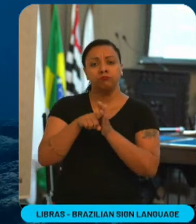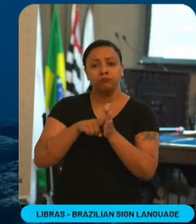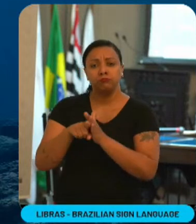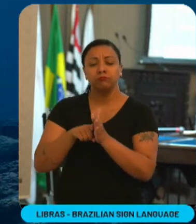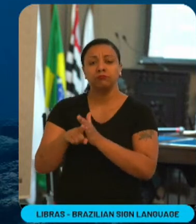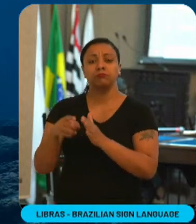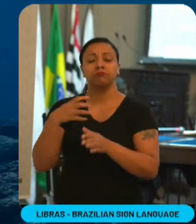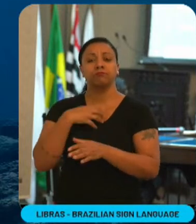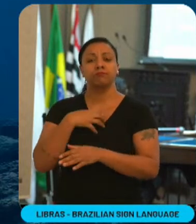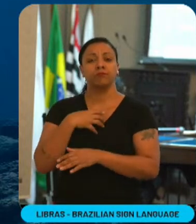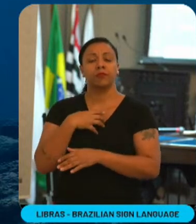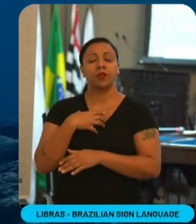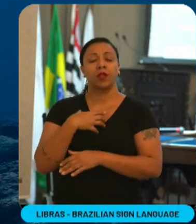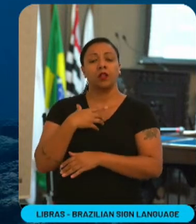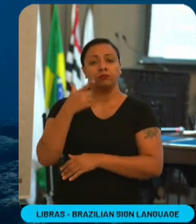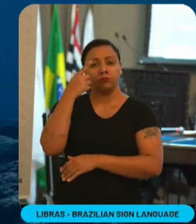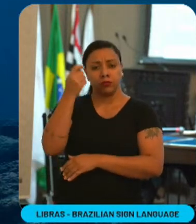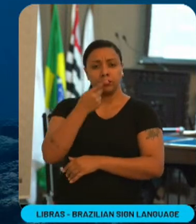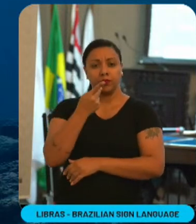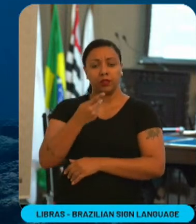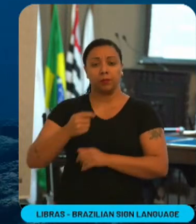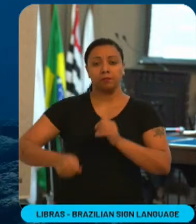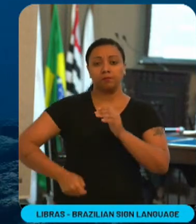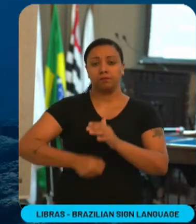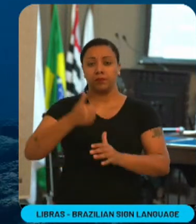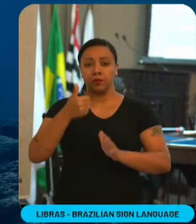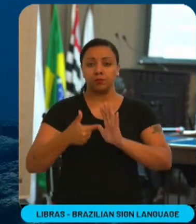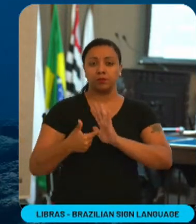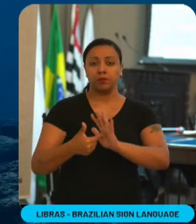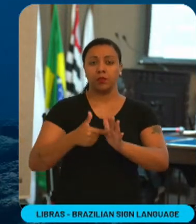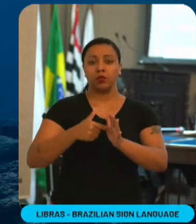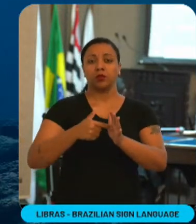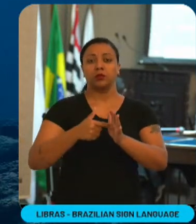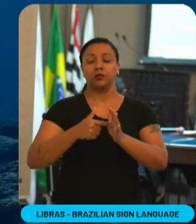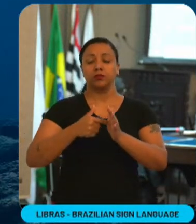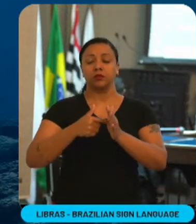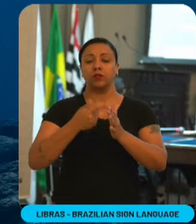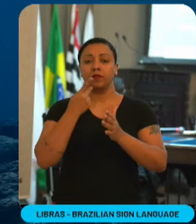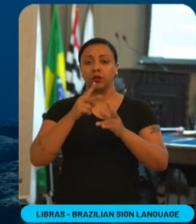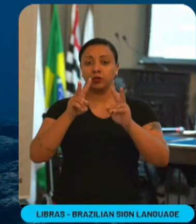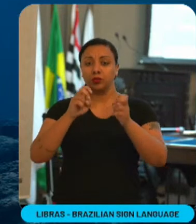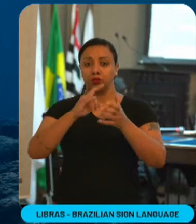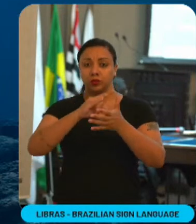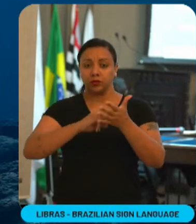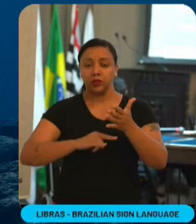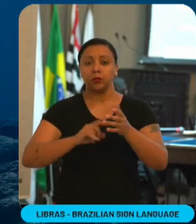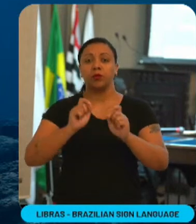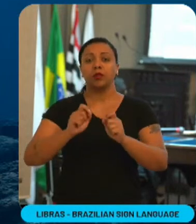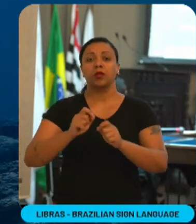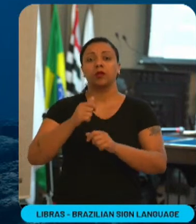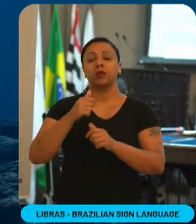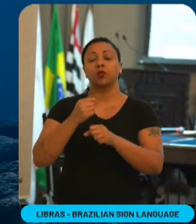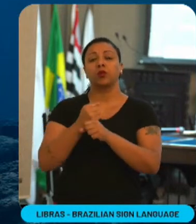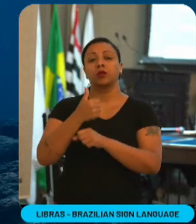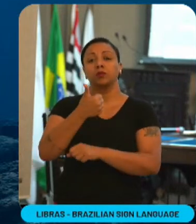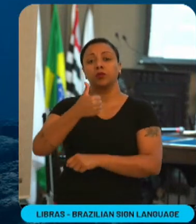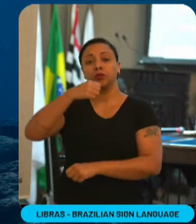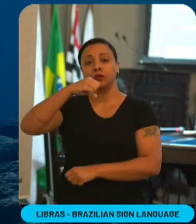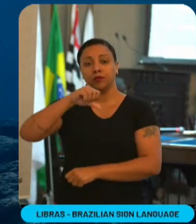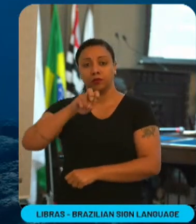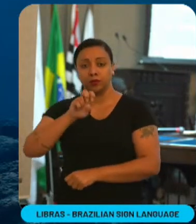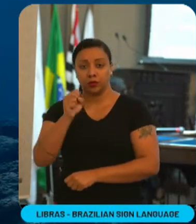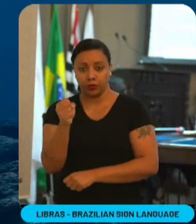But academically speaking, the first publication in the world regarding this topic is